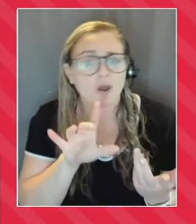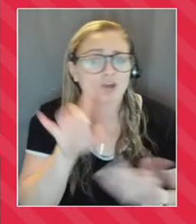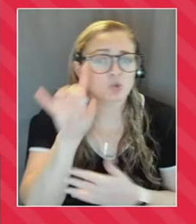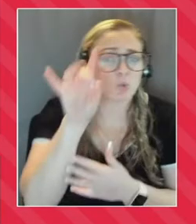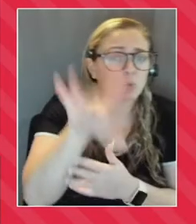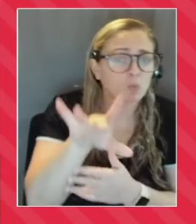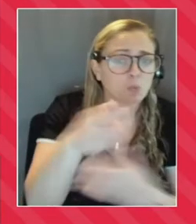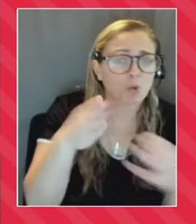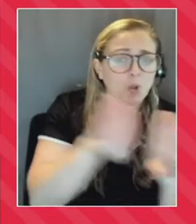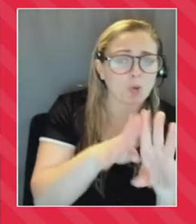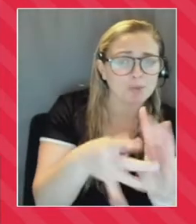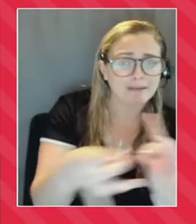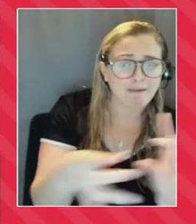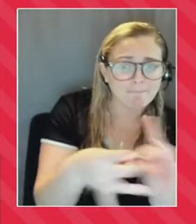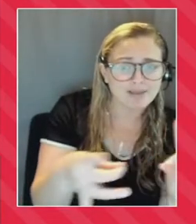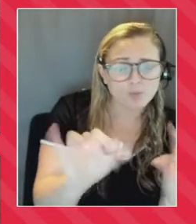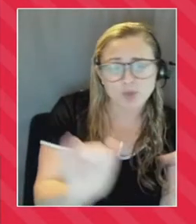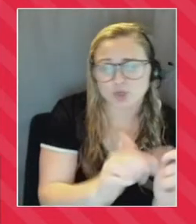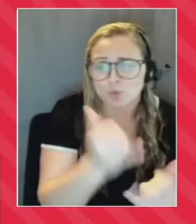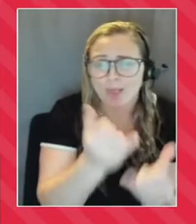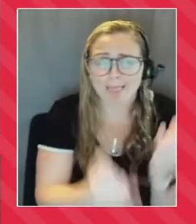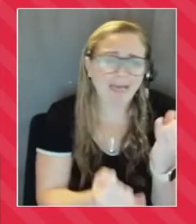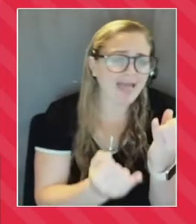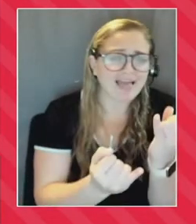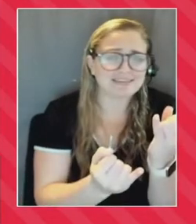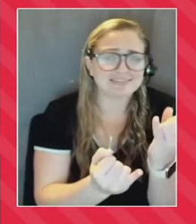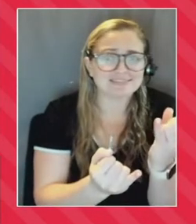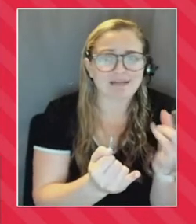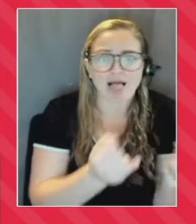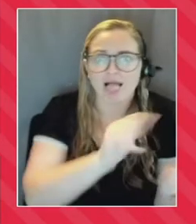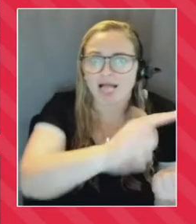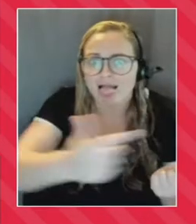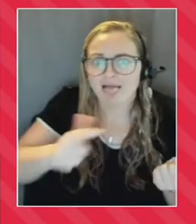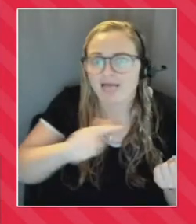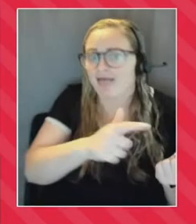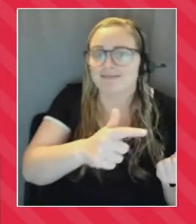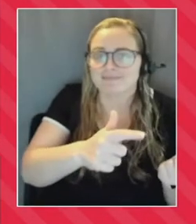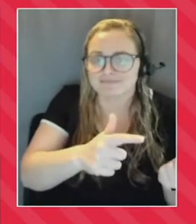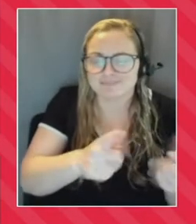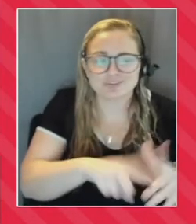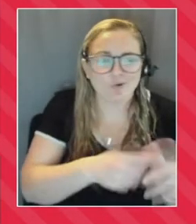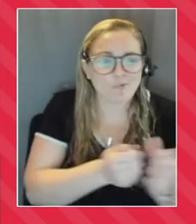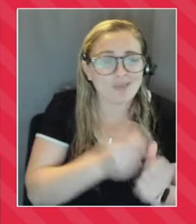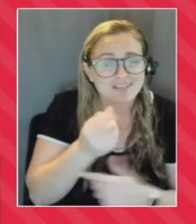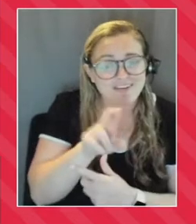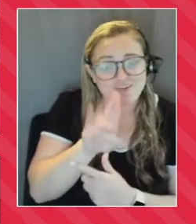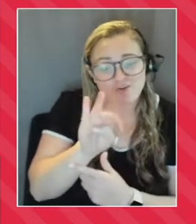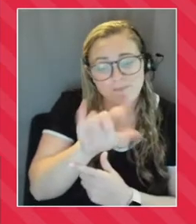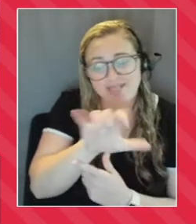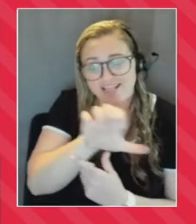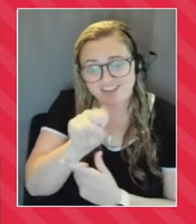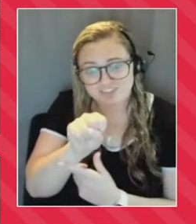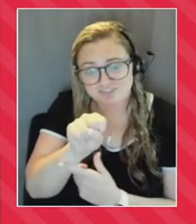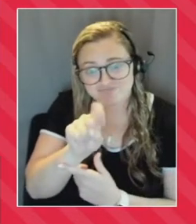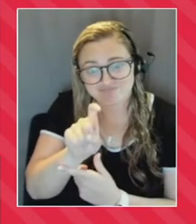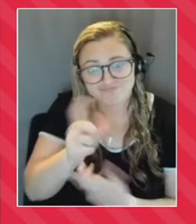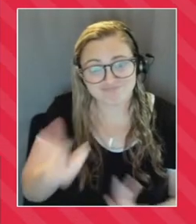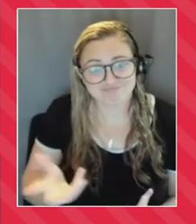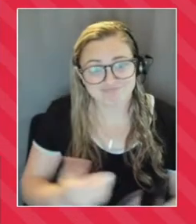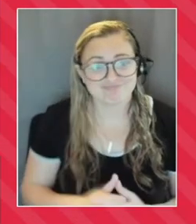remarks, we could do like a last little lightning round, maybe starting with Dr. Bleich.